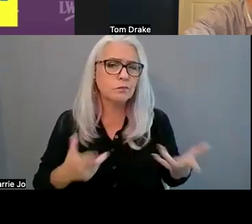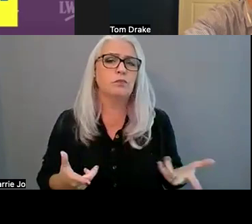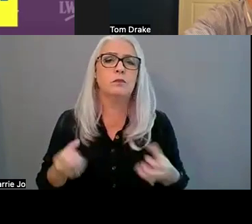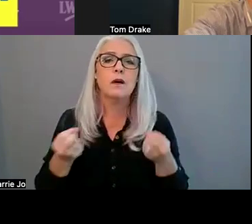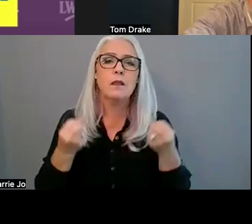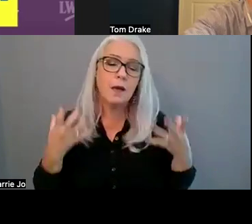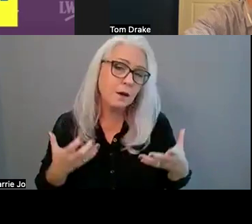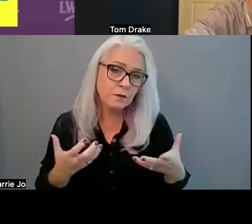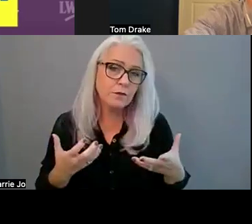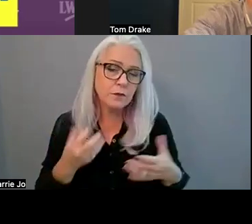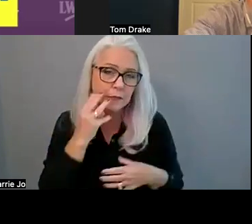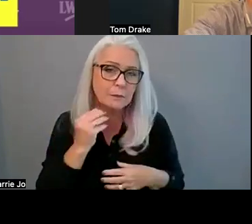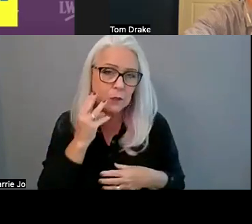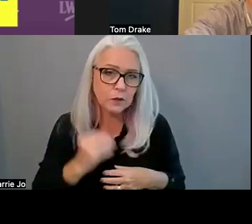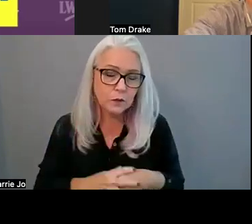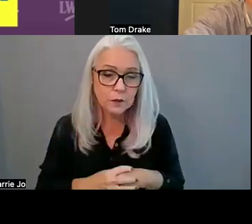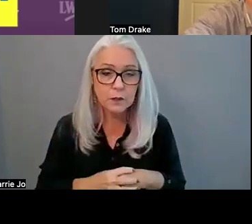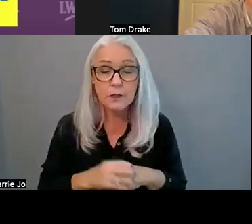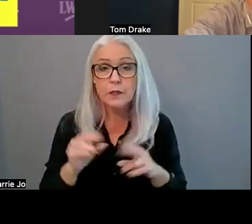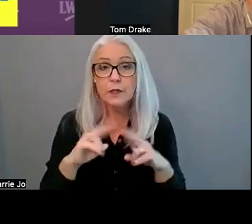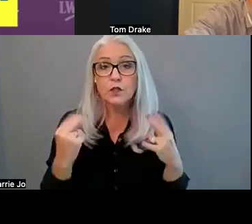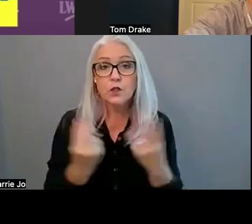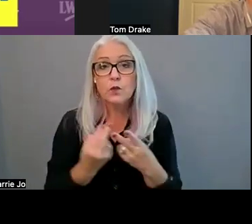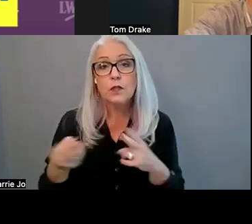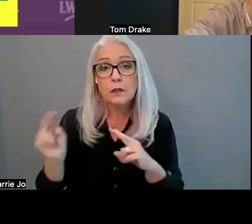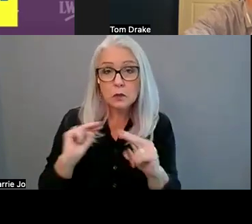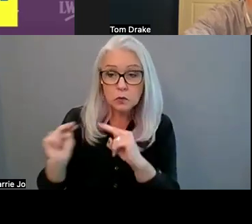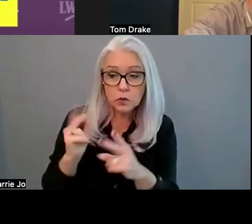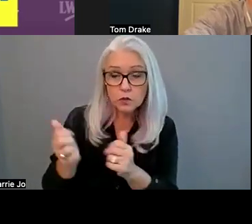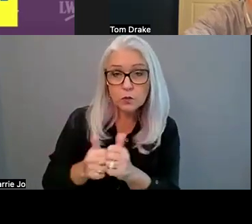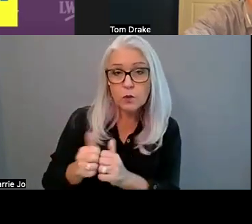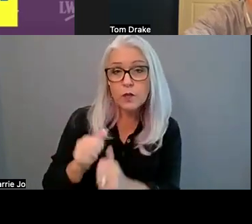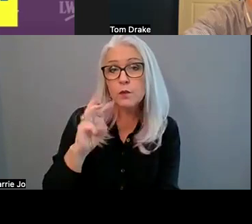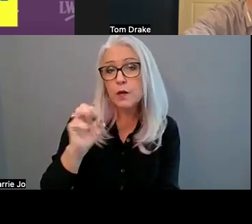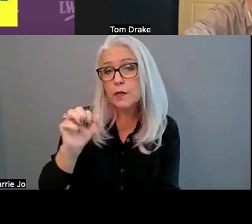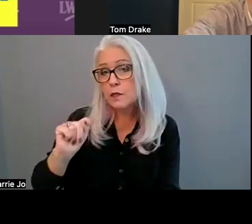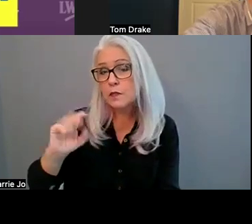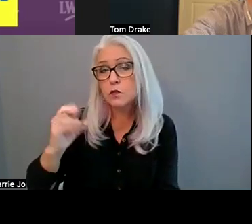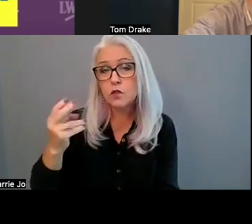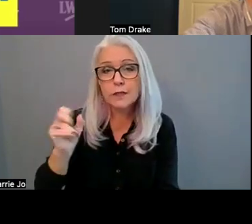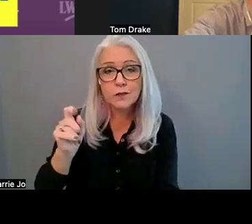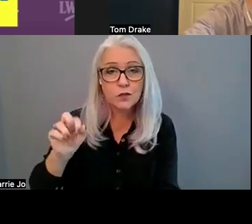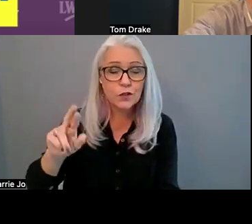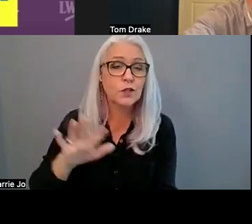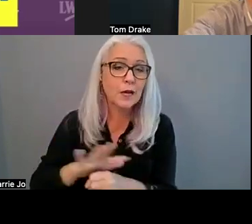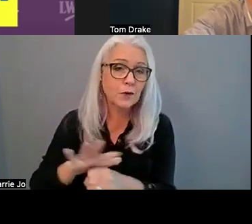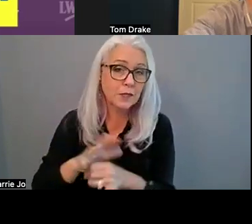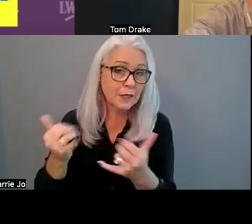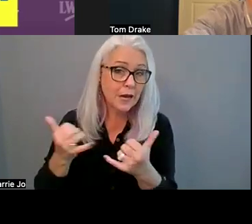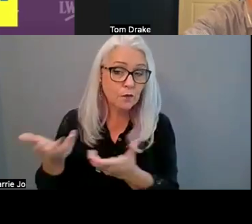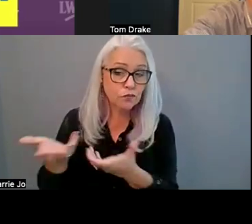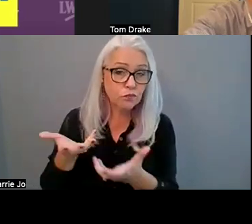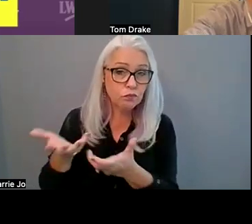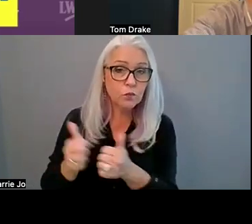experience. I've represented union negotiations with Westchester County, including with now County Executive Ken Jenkins and